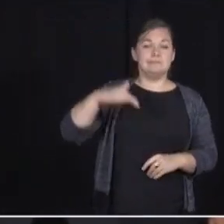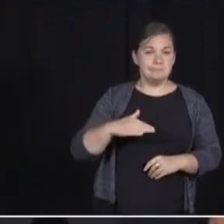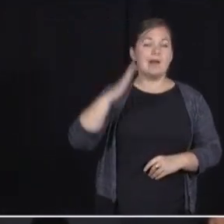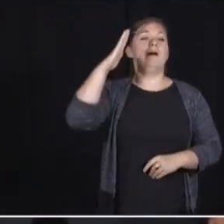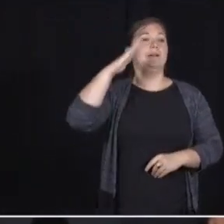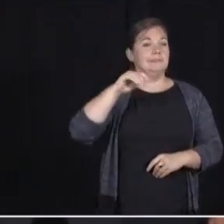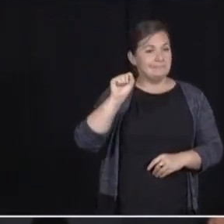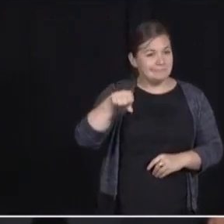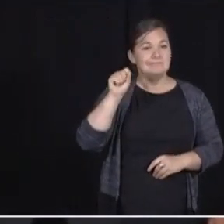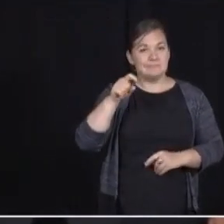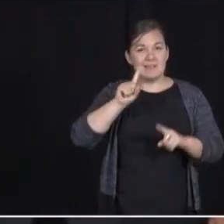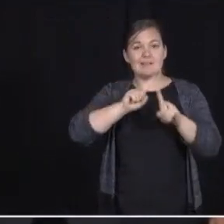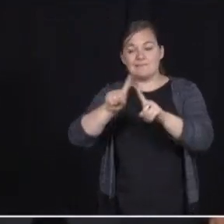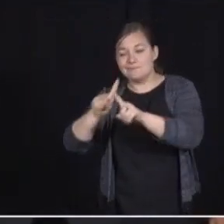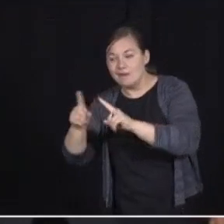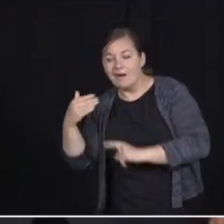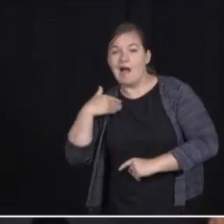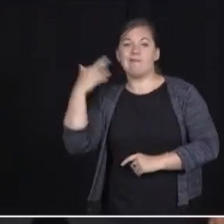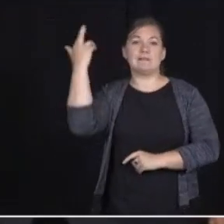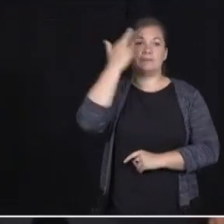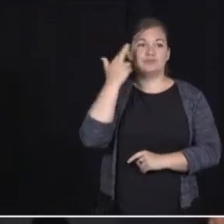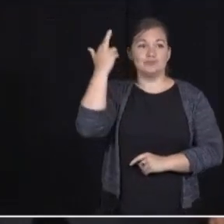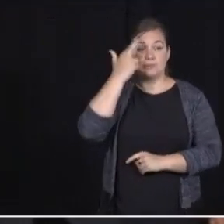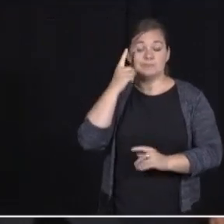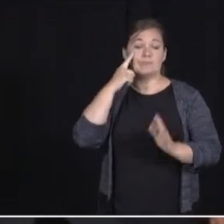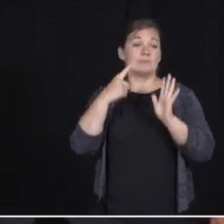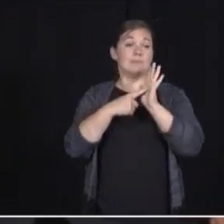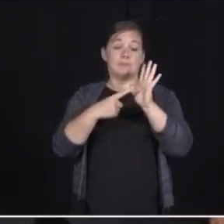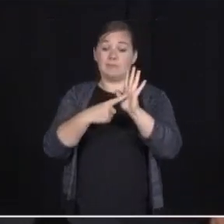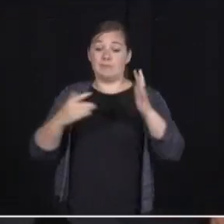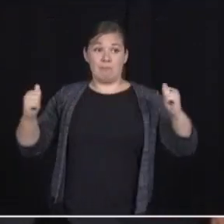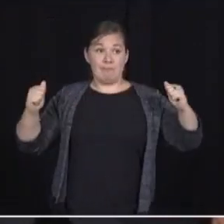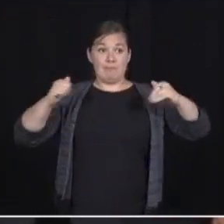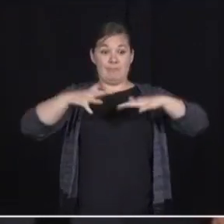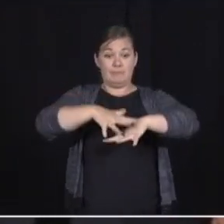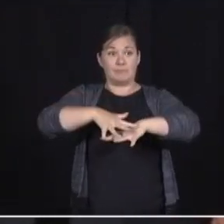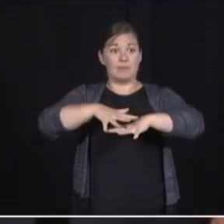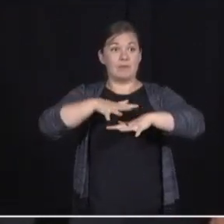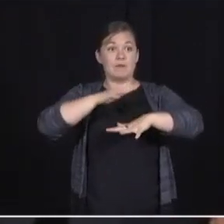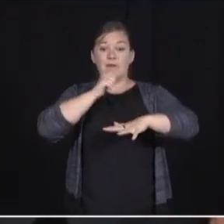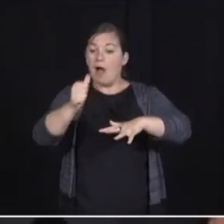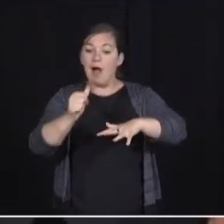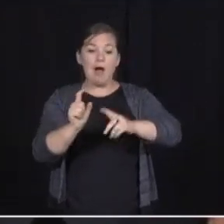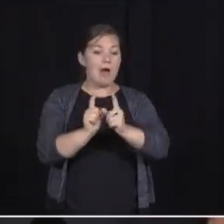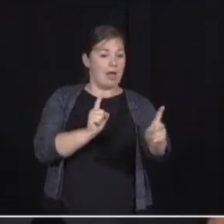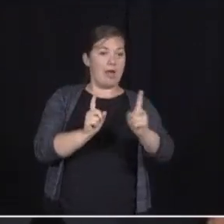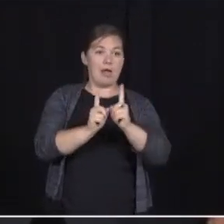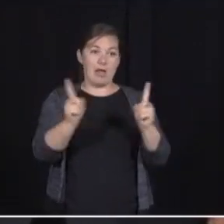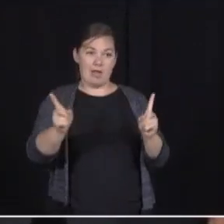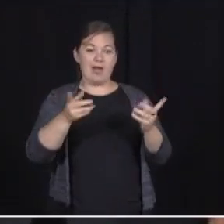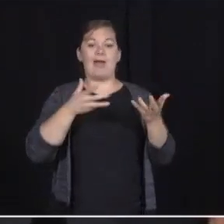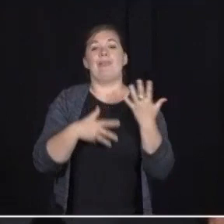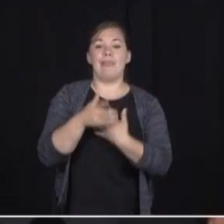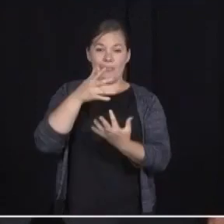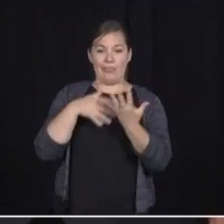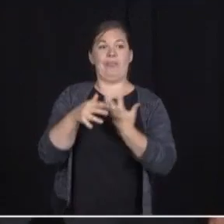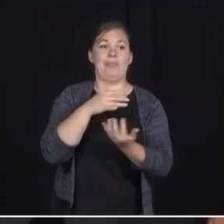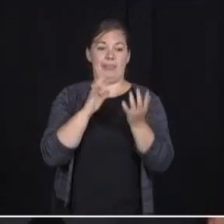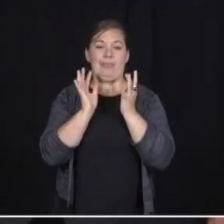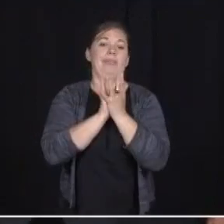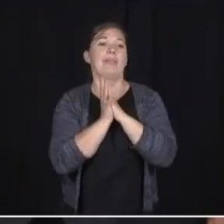is if people do congregate inappropriately, and if they are exposed to a case of